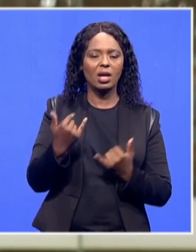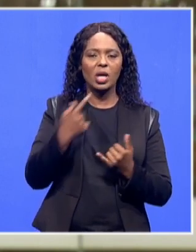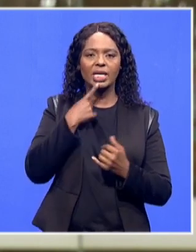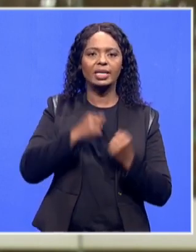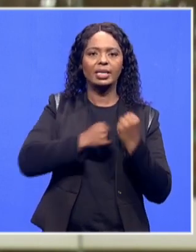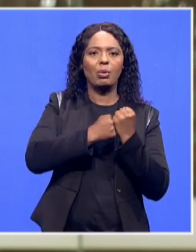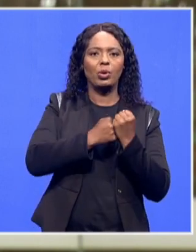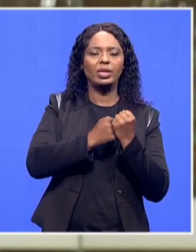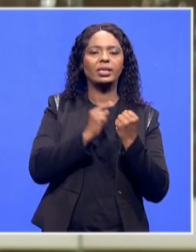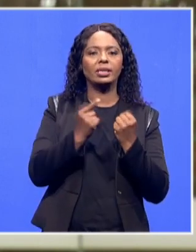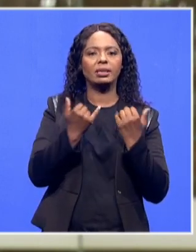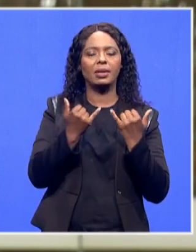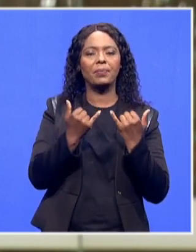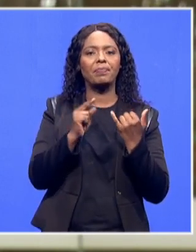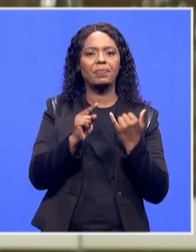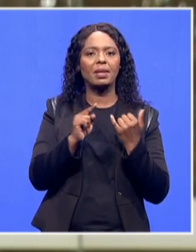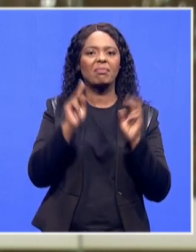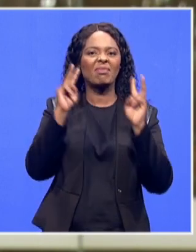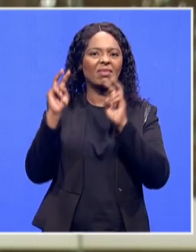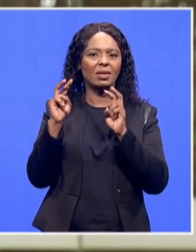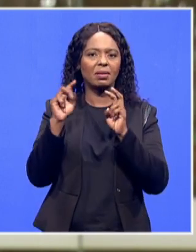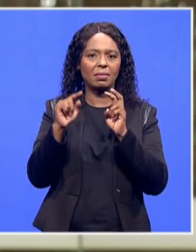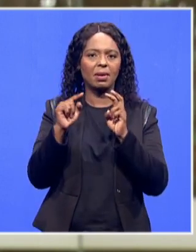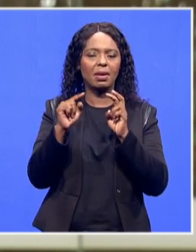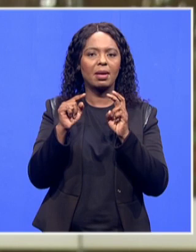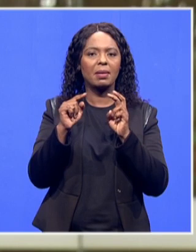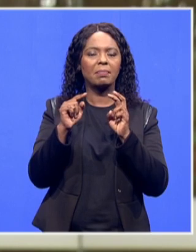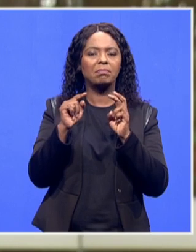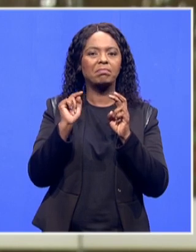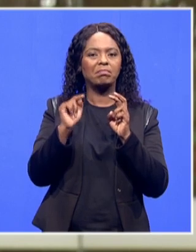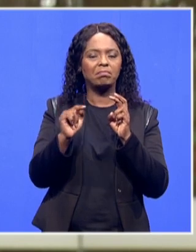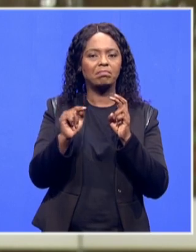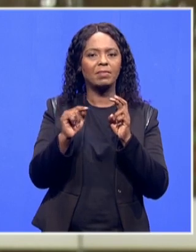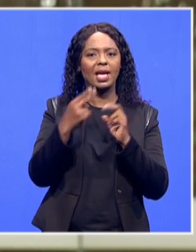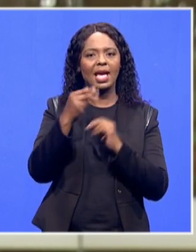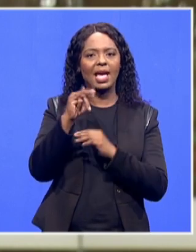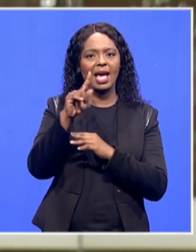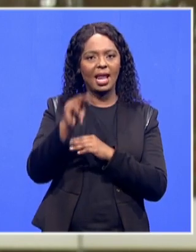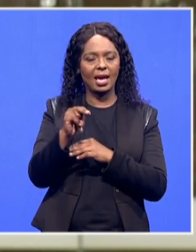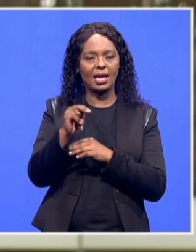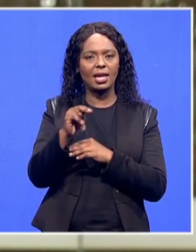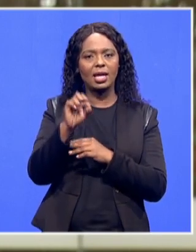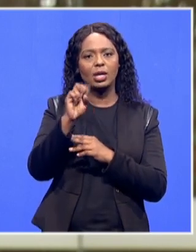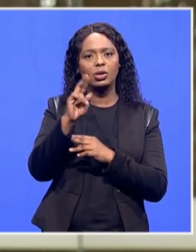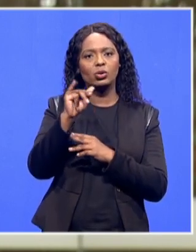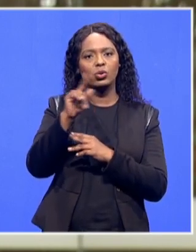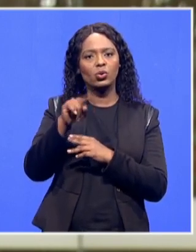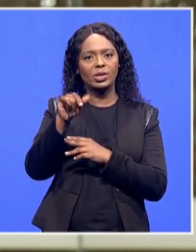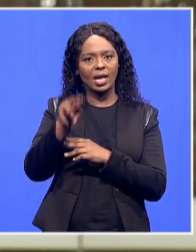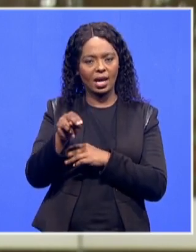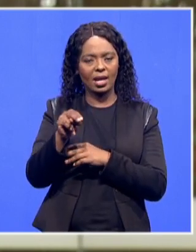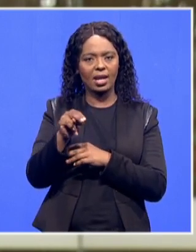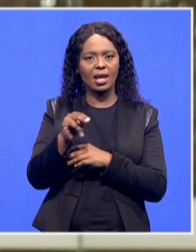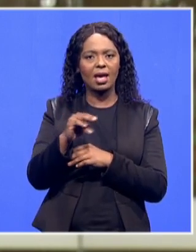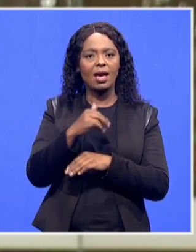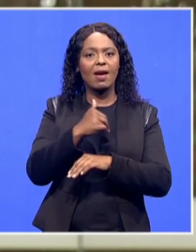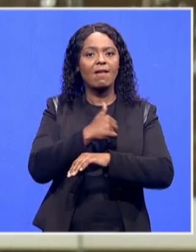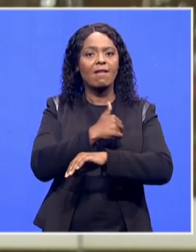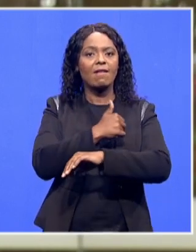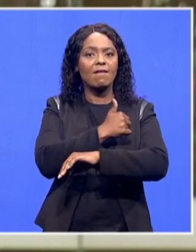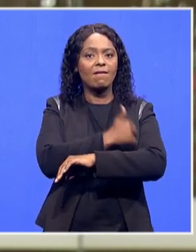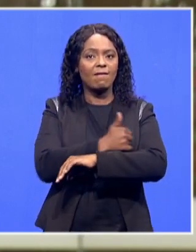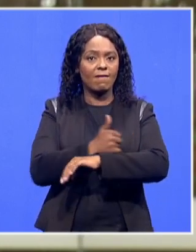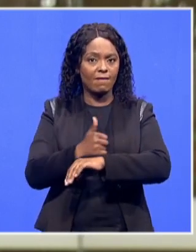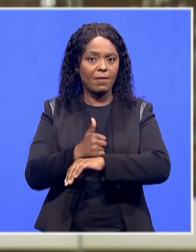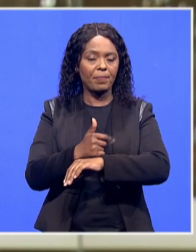being SANEF, as well as the Helen Suzman Foundation, who are in support of Karyn Maughan, but also